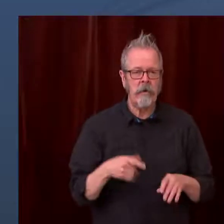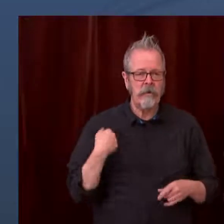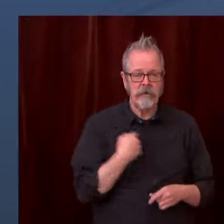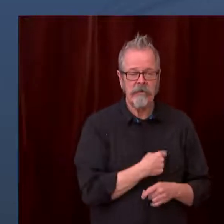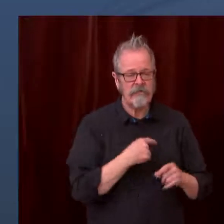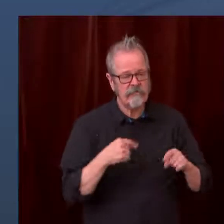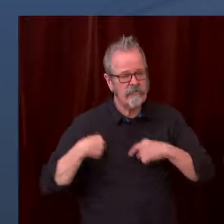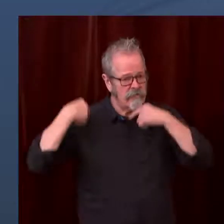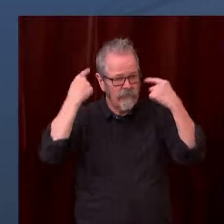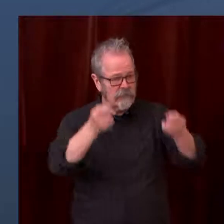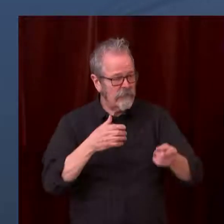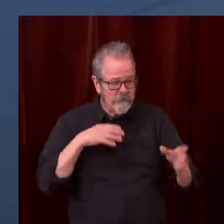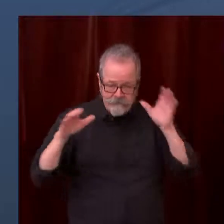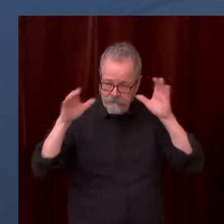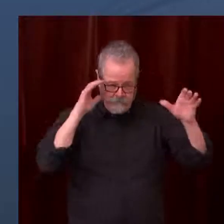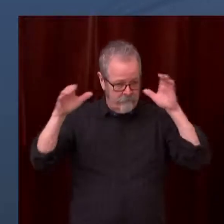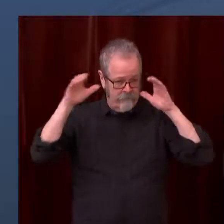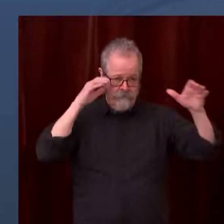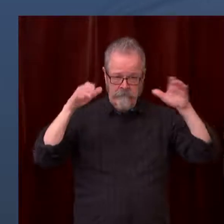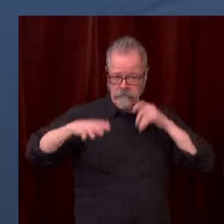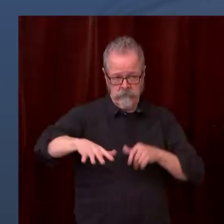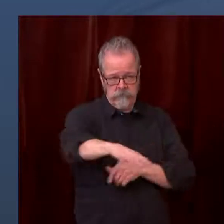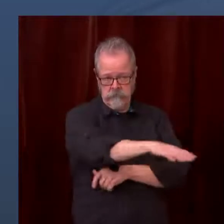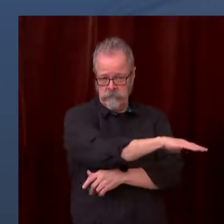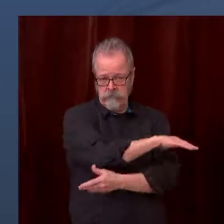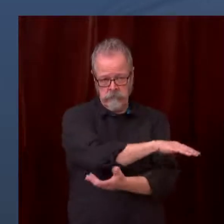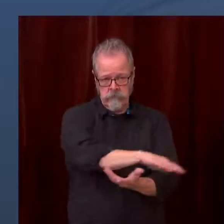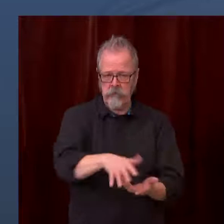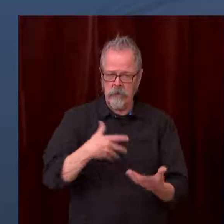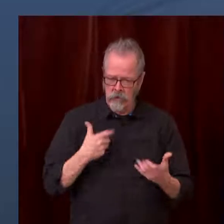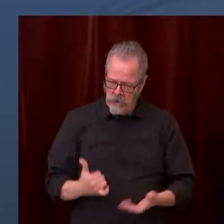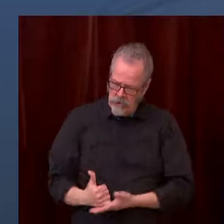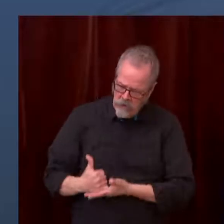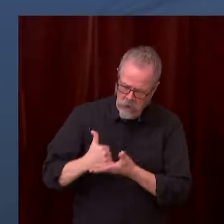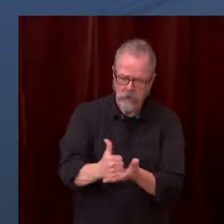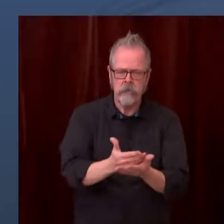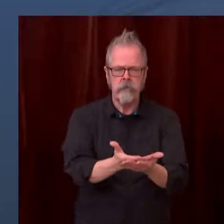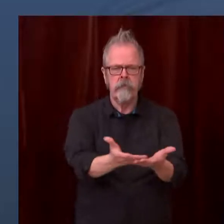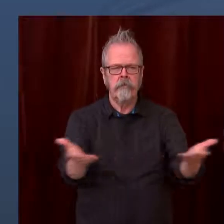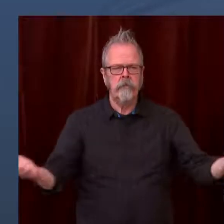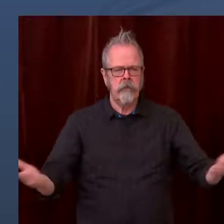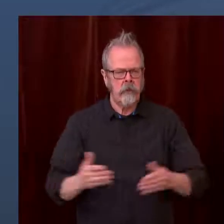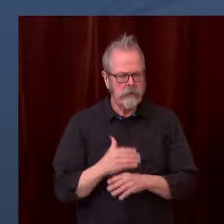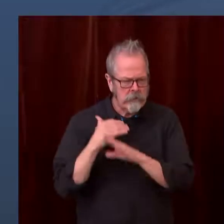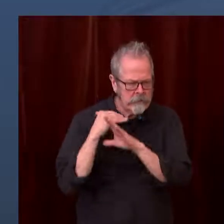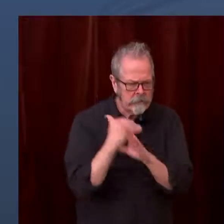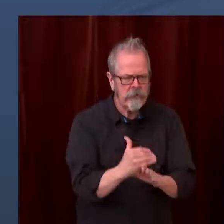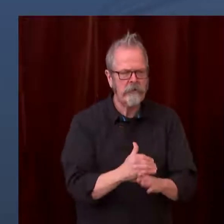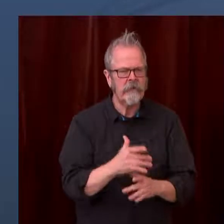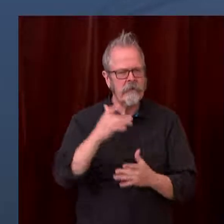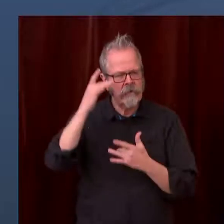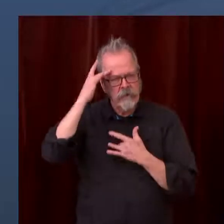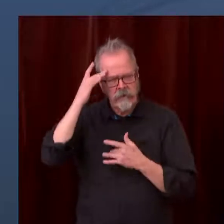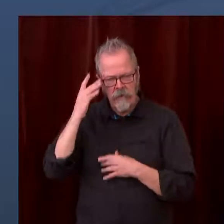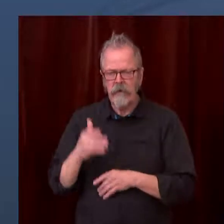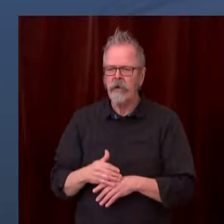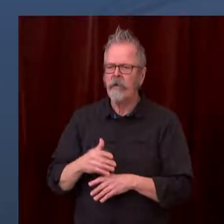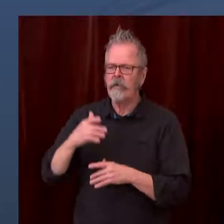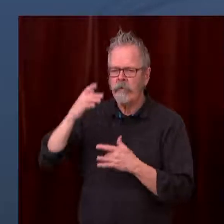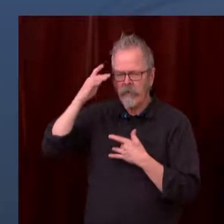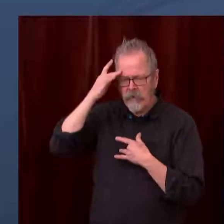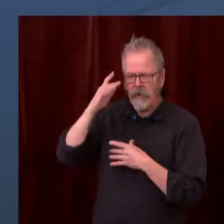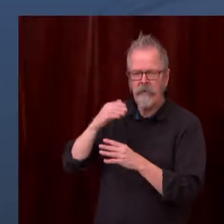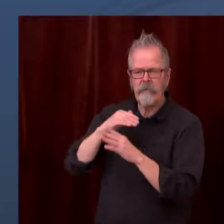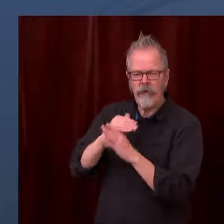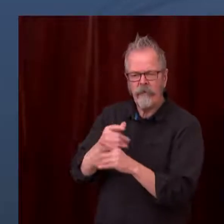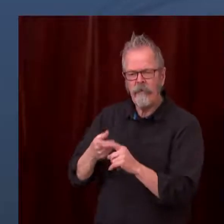you in preventing illness, hospitalization, and death. And certainly I want to continue to emphasize for our seniors,